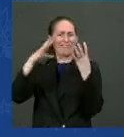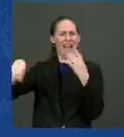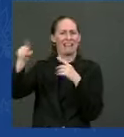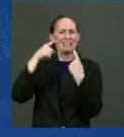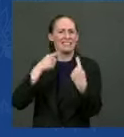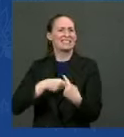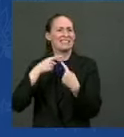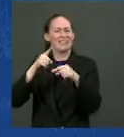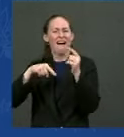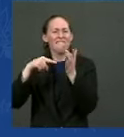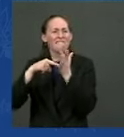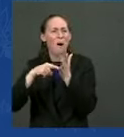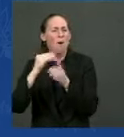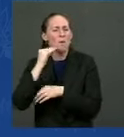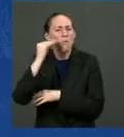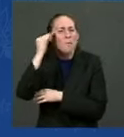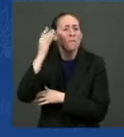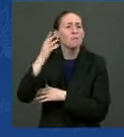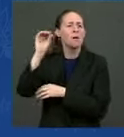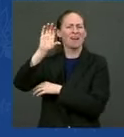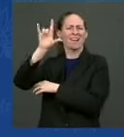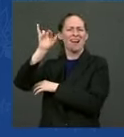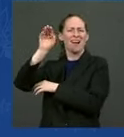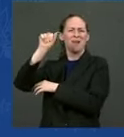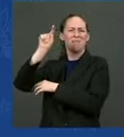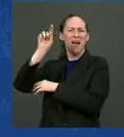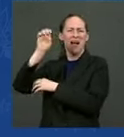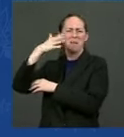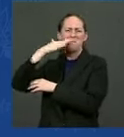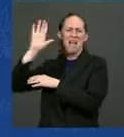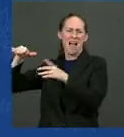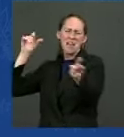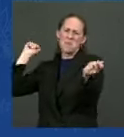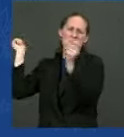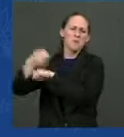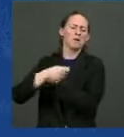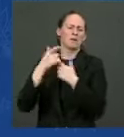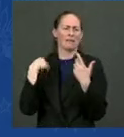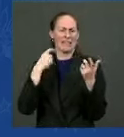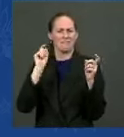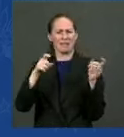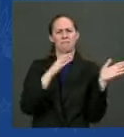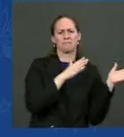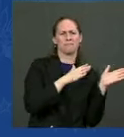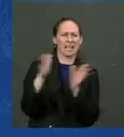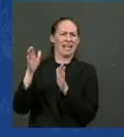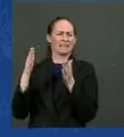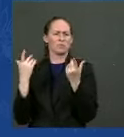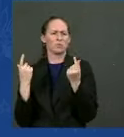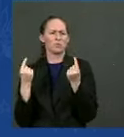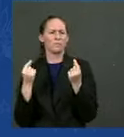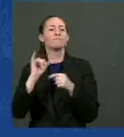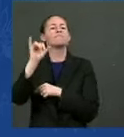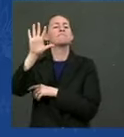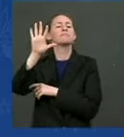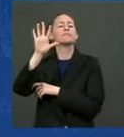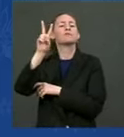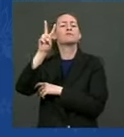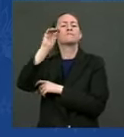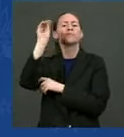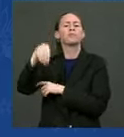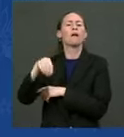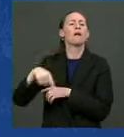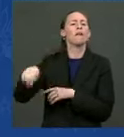well. We're setting the course for America to achieve 50 to 52% reduction in greenhouse gas emissions by